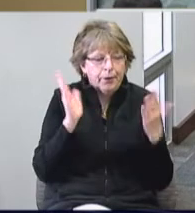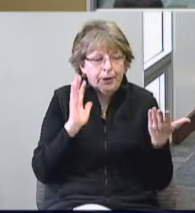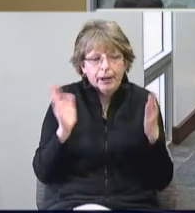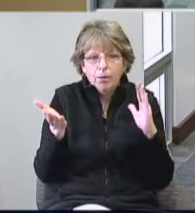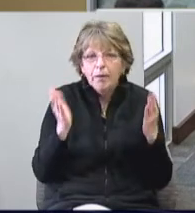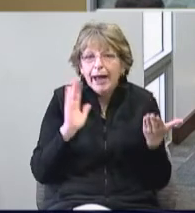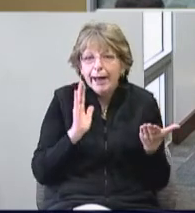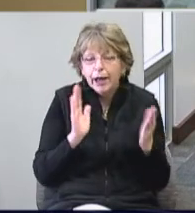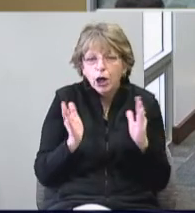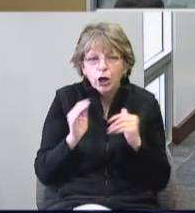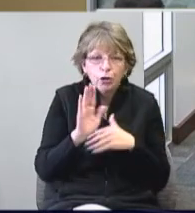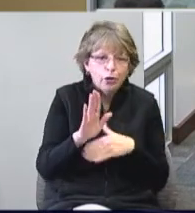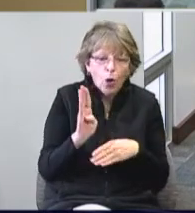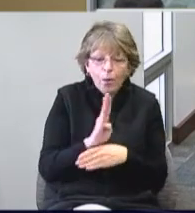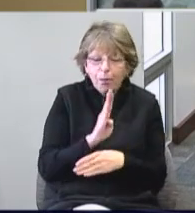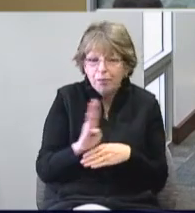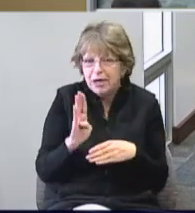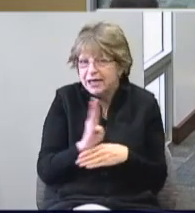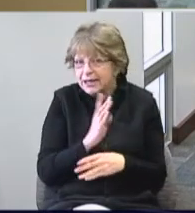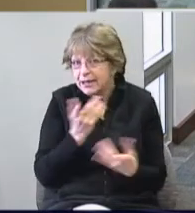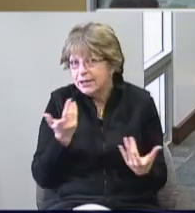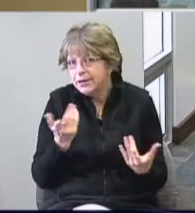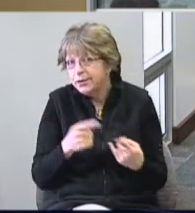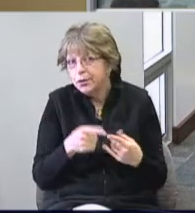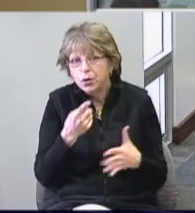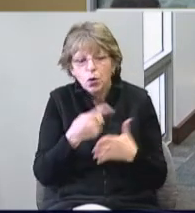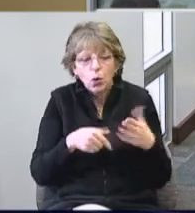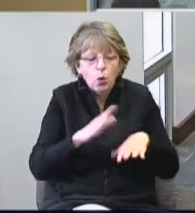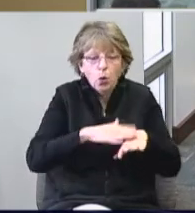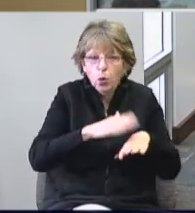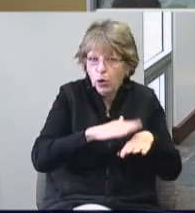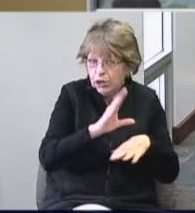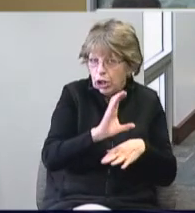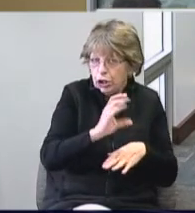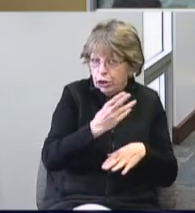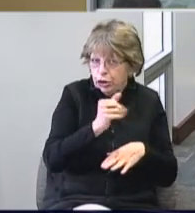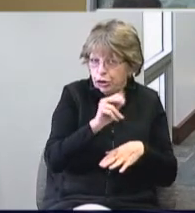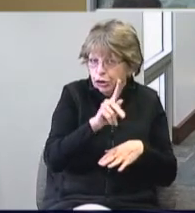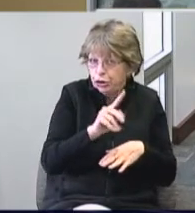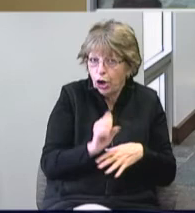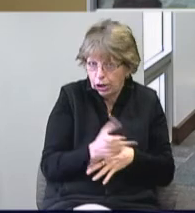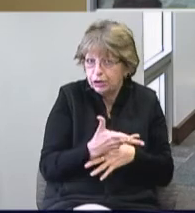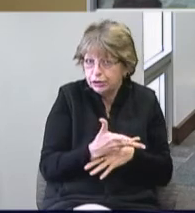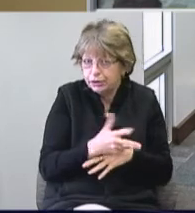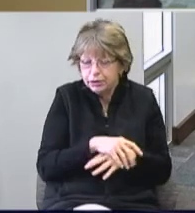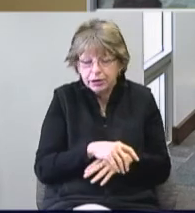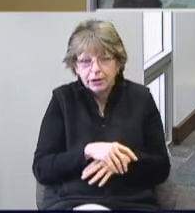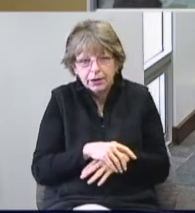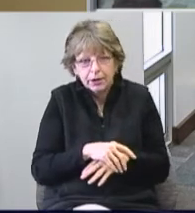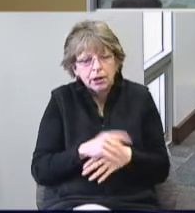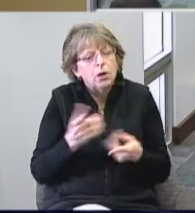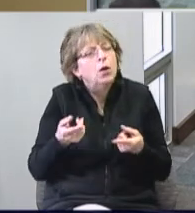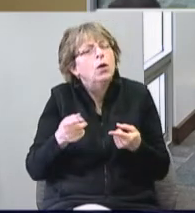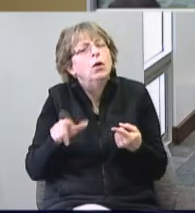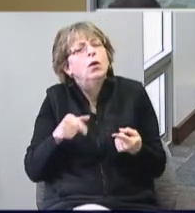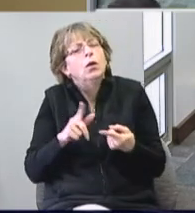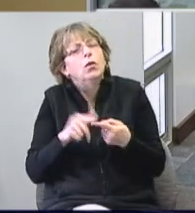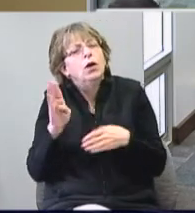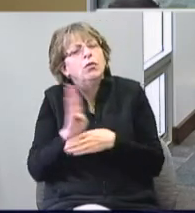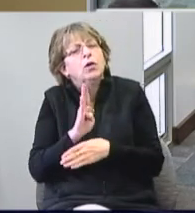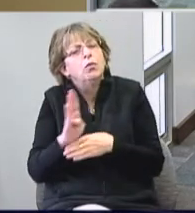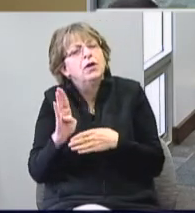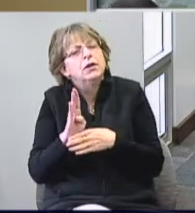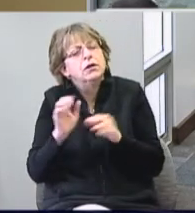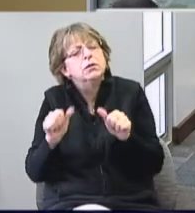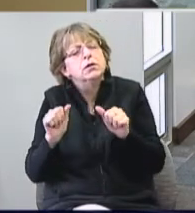your business to what's on the chart. Hopefully have some information like that available. When will businesses be able to contact the city to